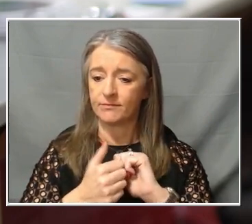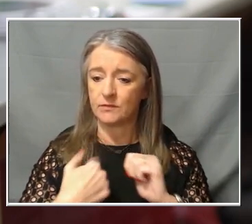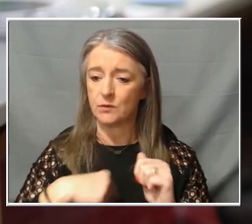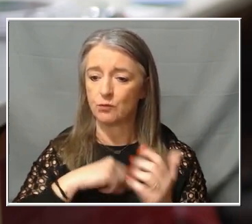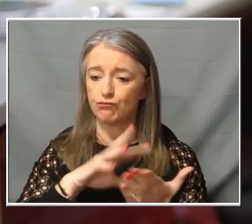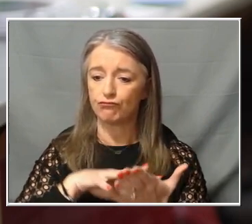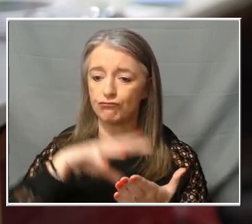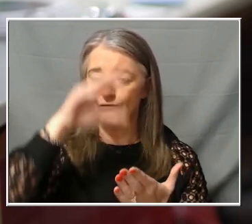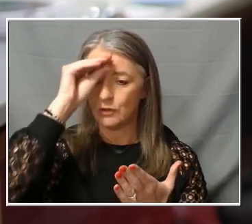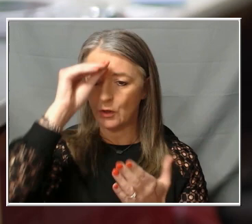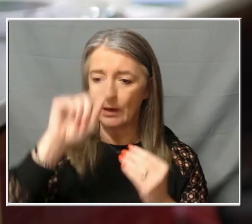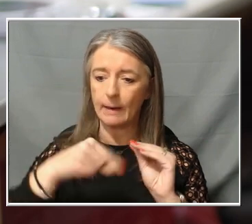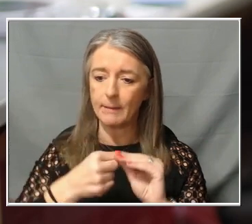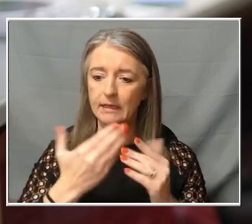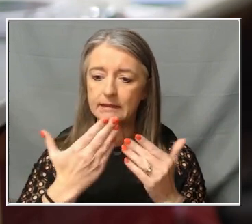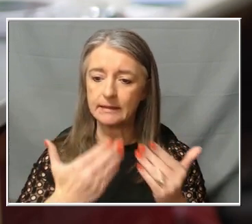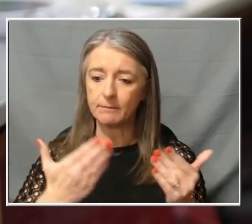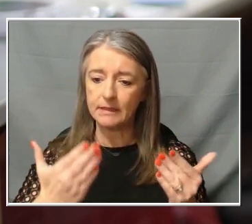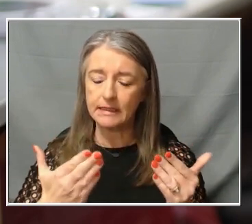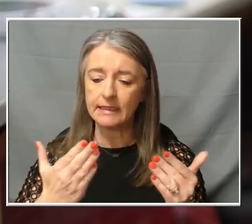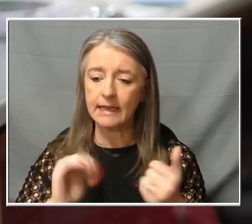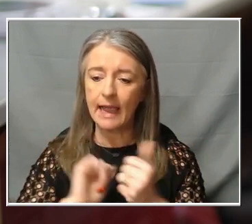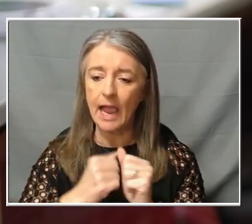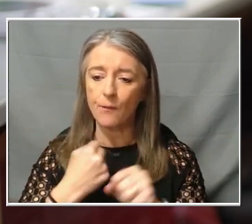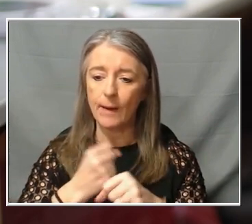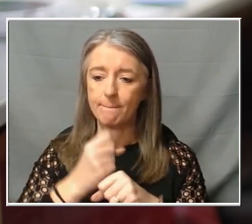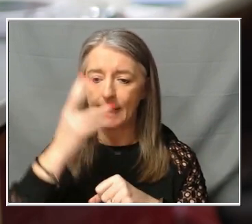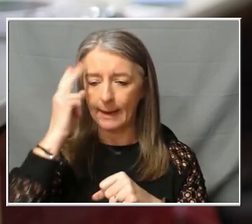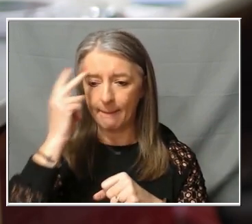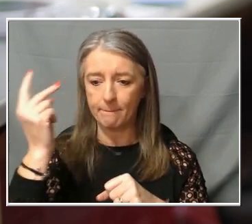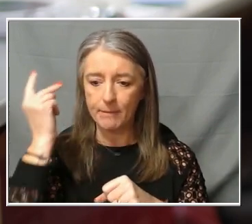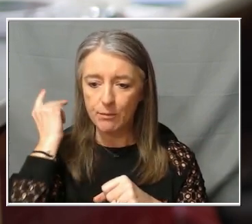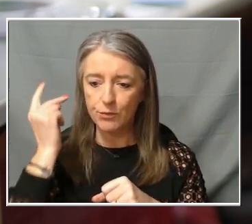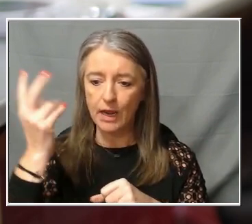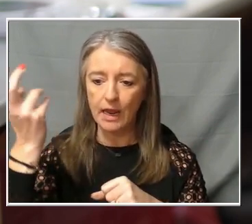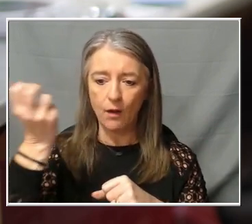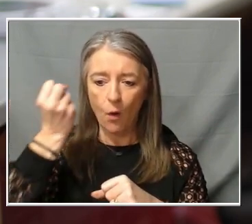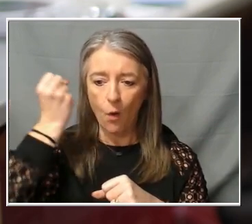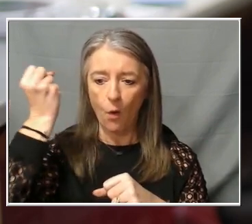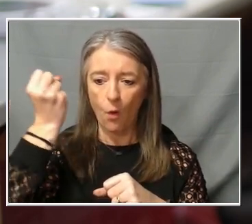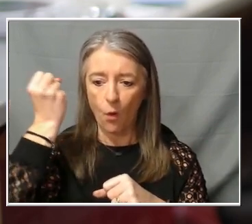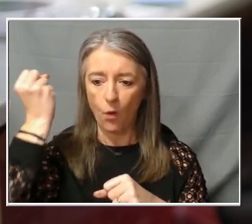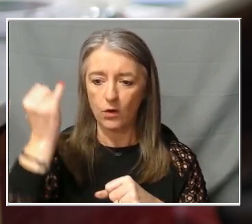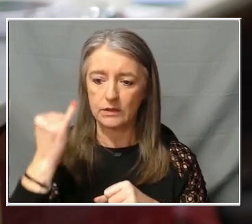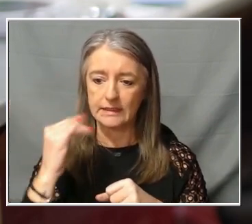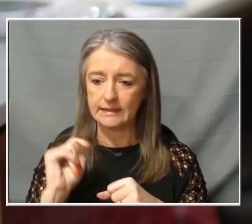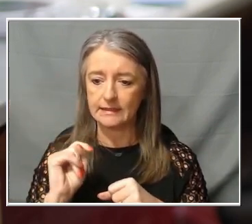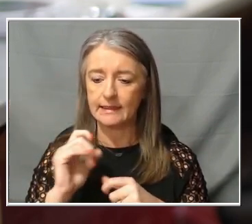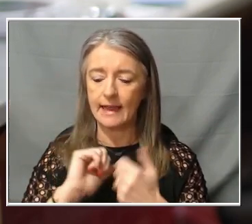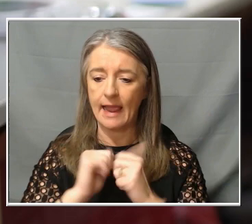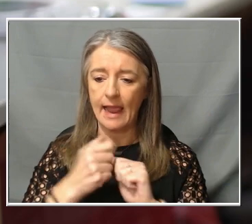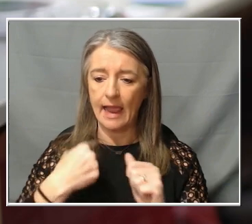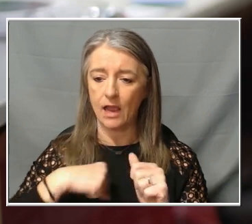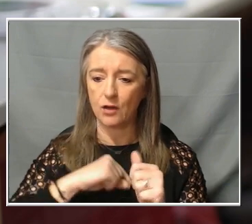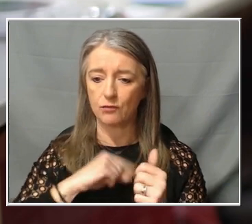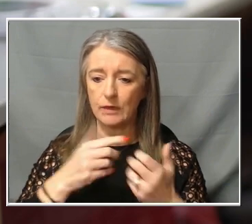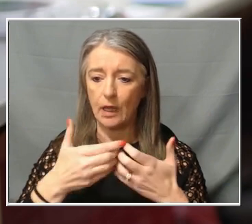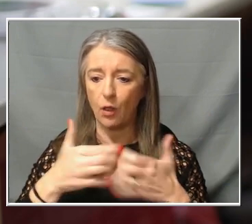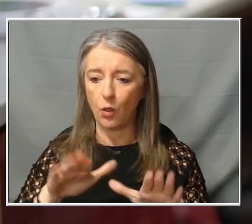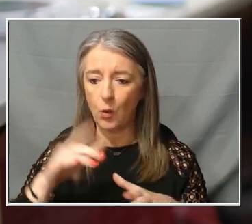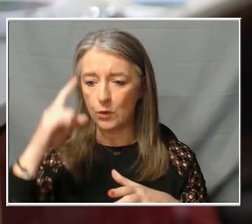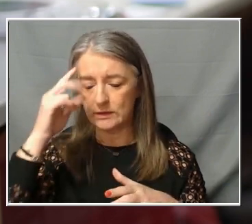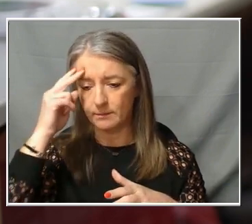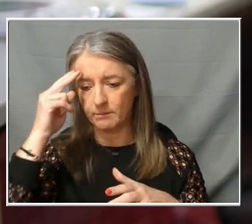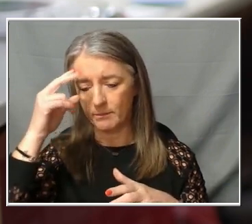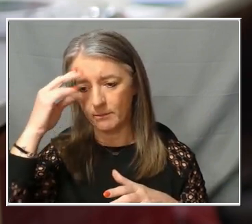about something, how we make a memory of it, and how we hold on to it, and how we lose memories, how we